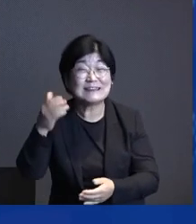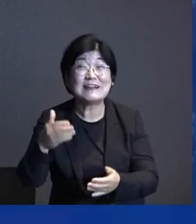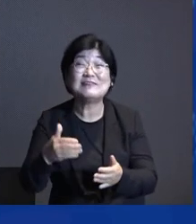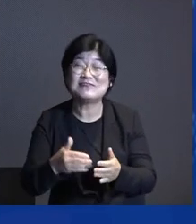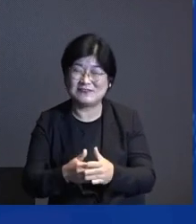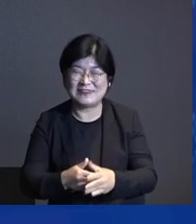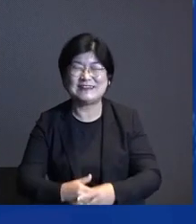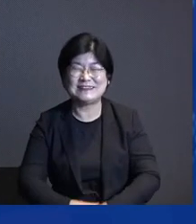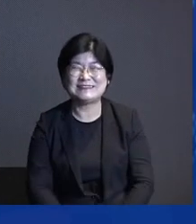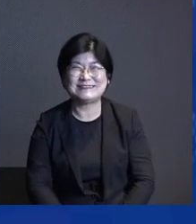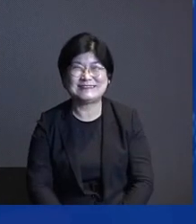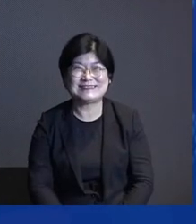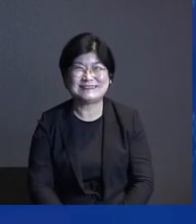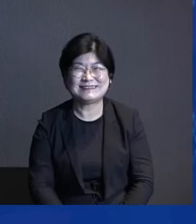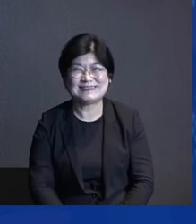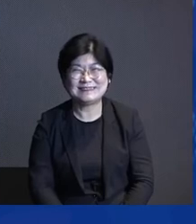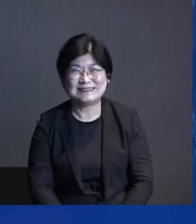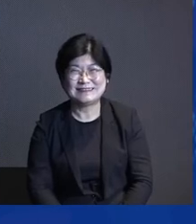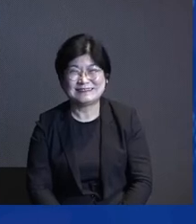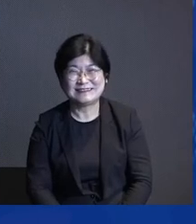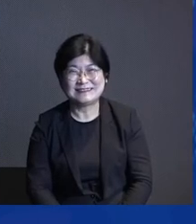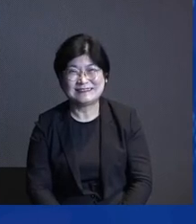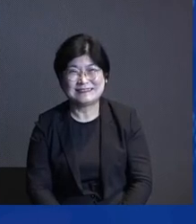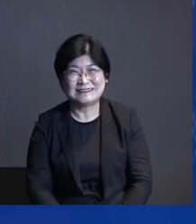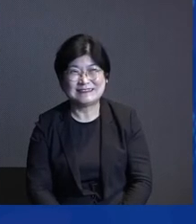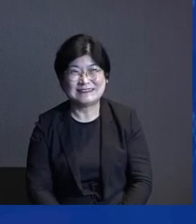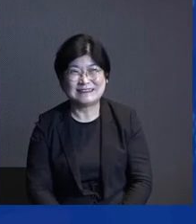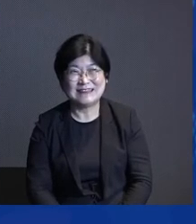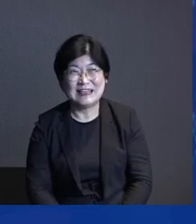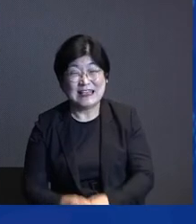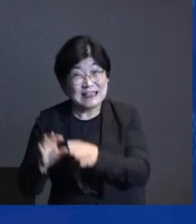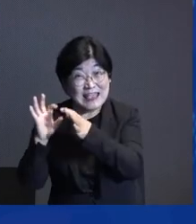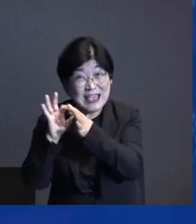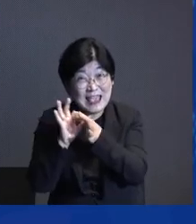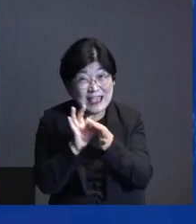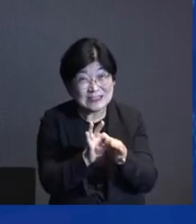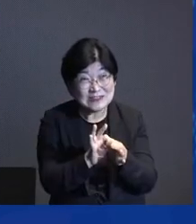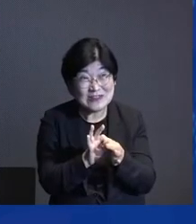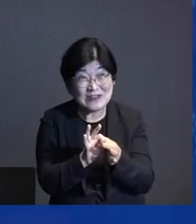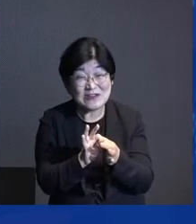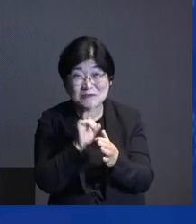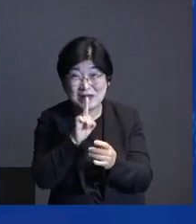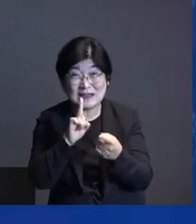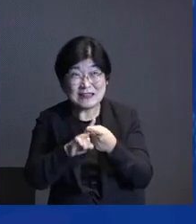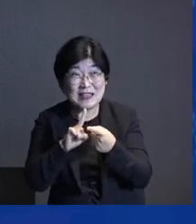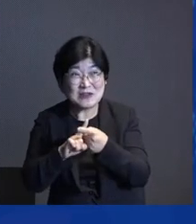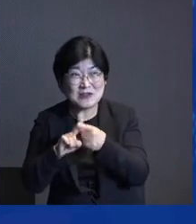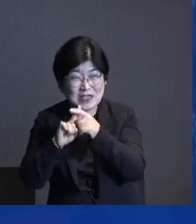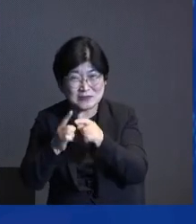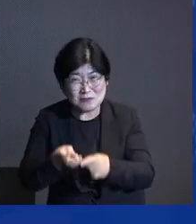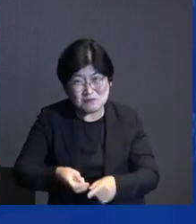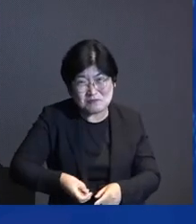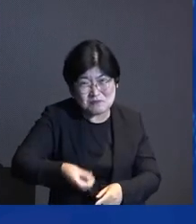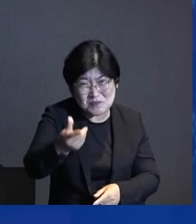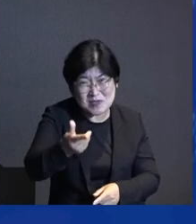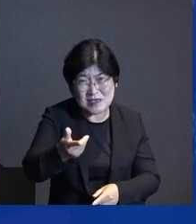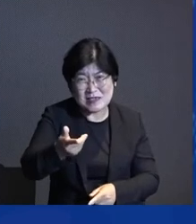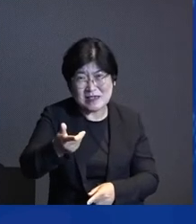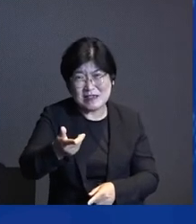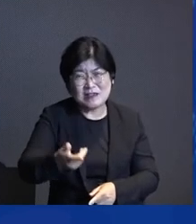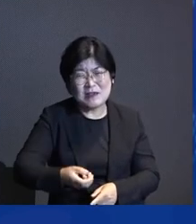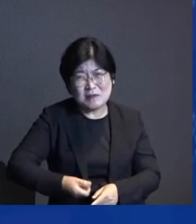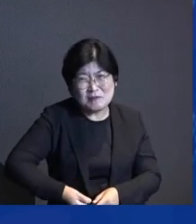I think it's important to keep planting the seeds, to speak in our words, and